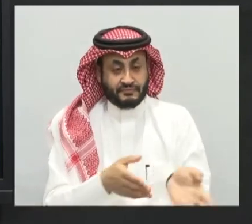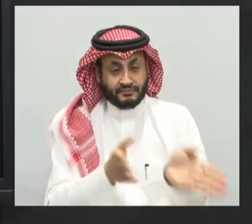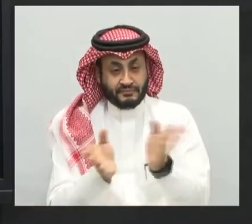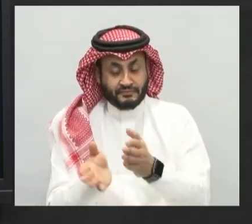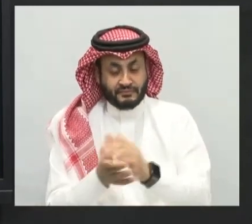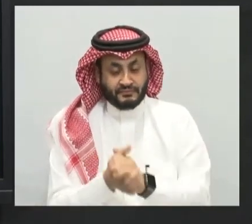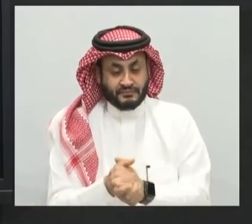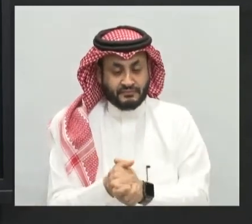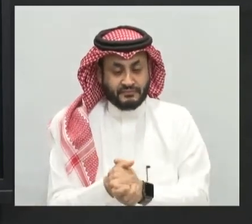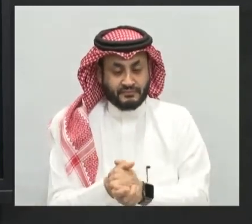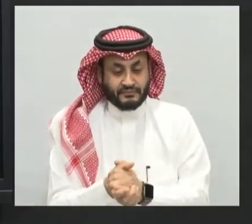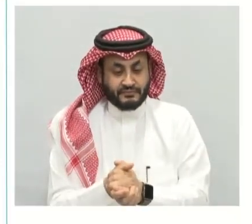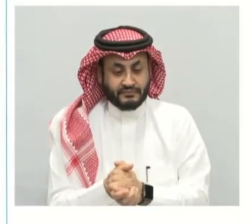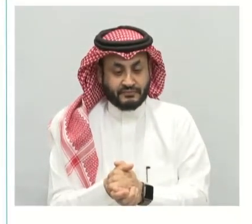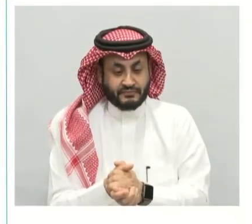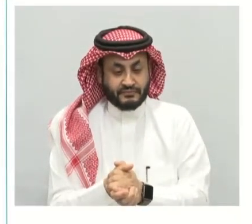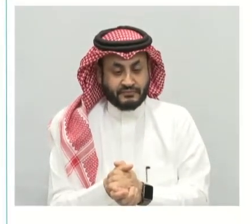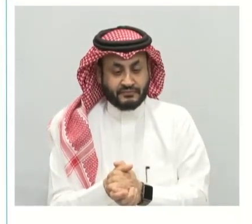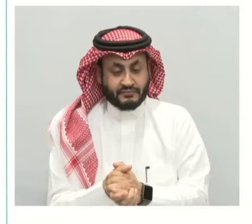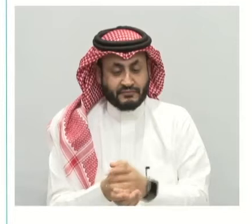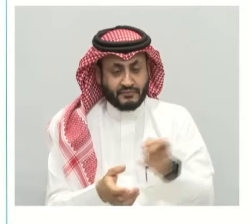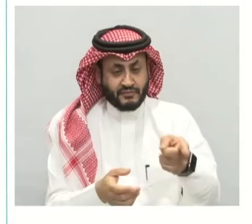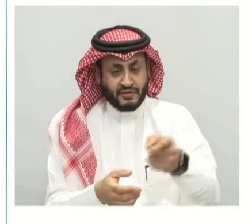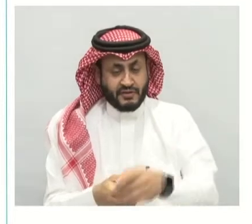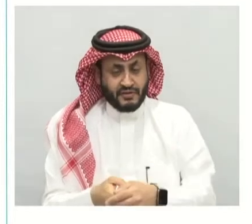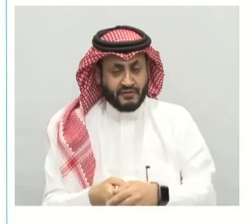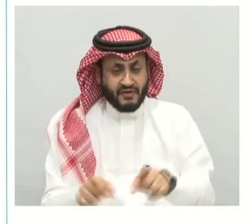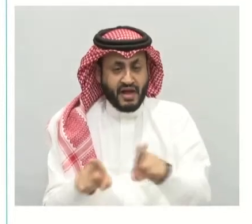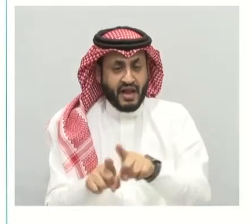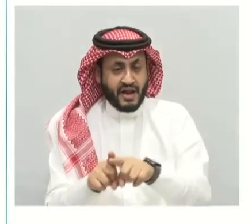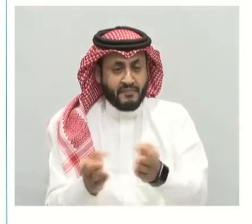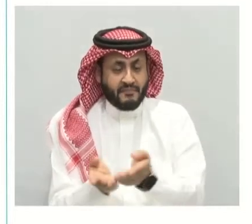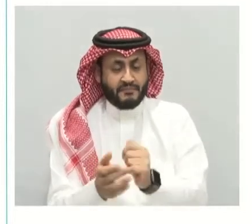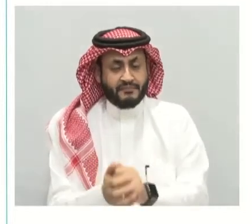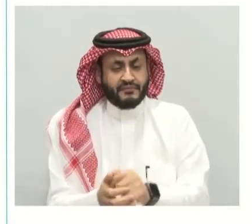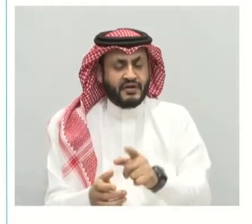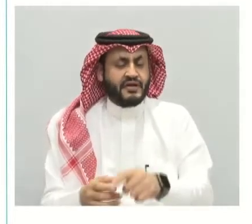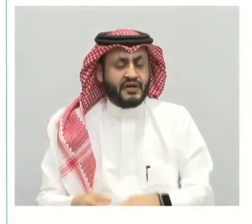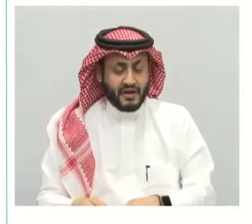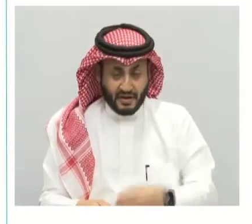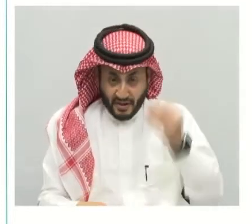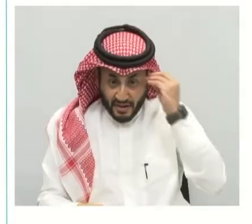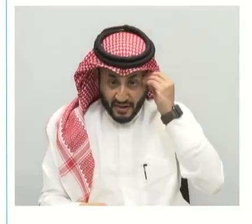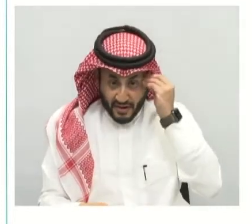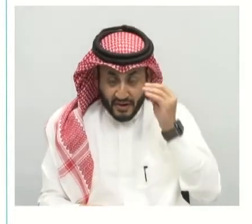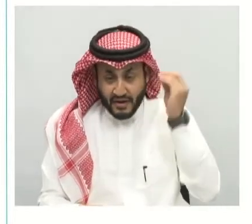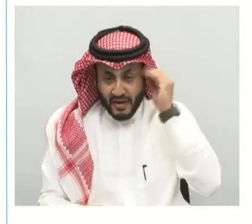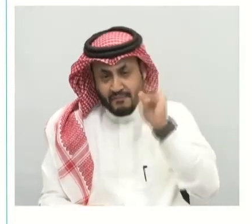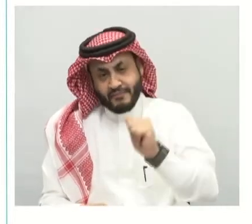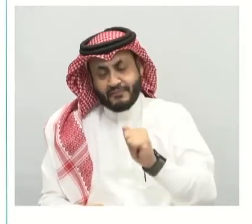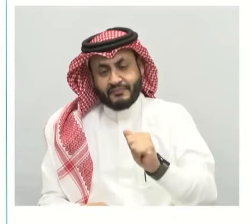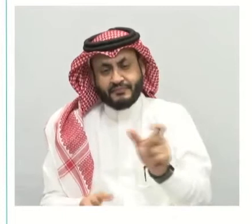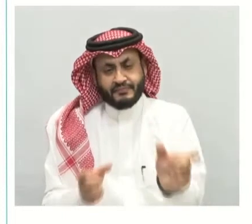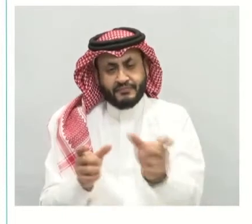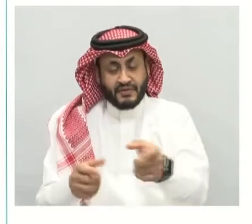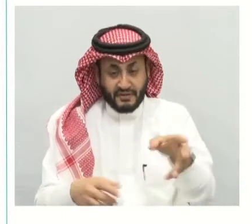also, we said that it's good to ask your classmates about what they can and cannot do, and